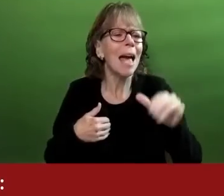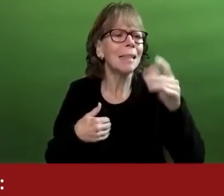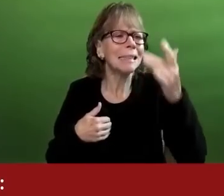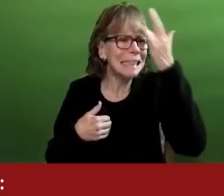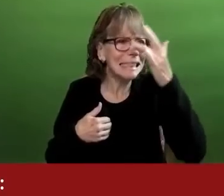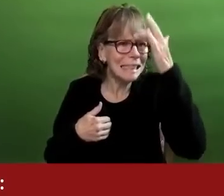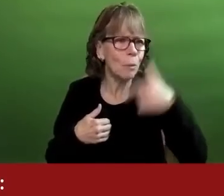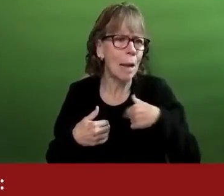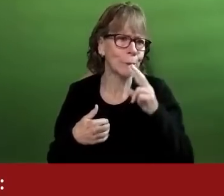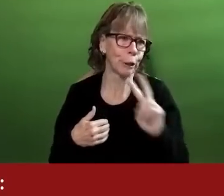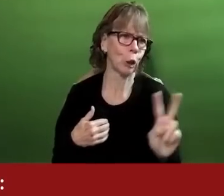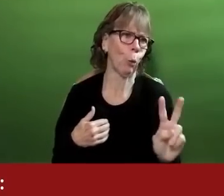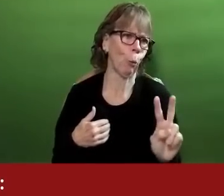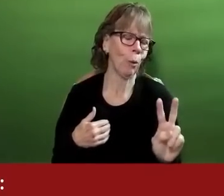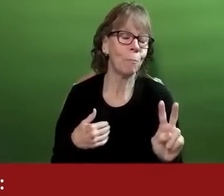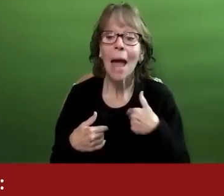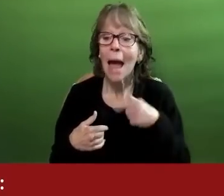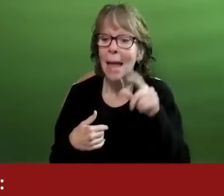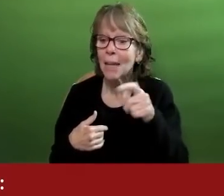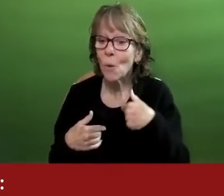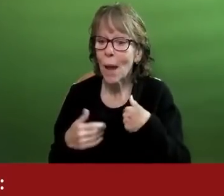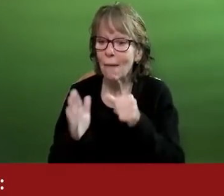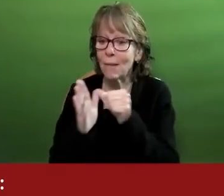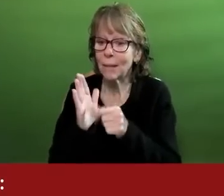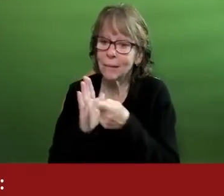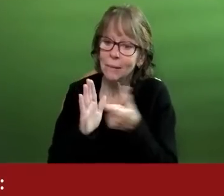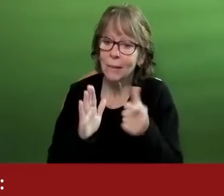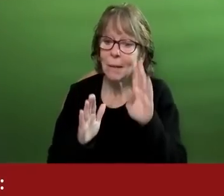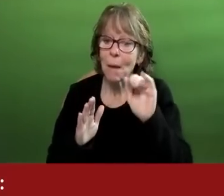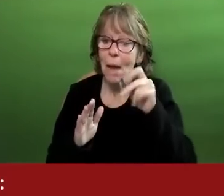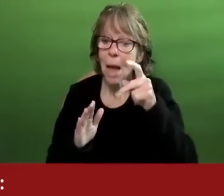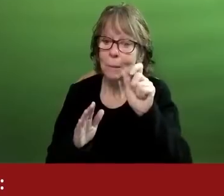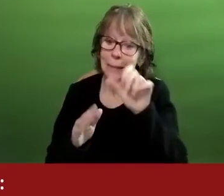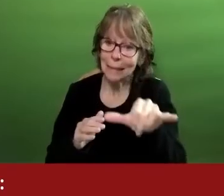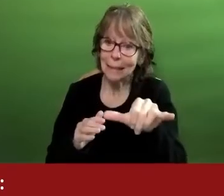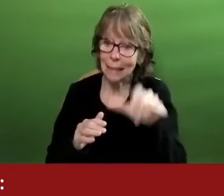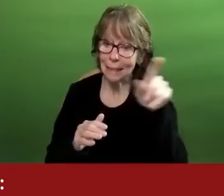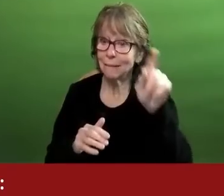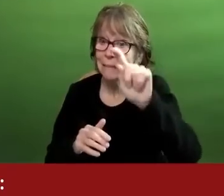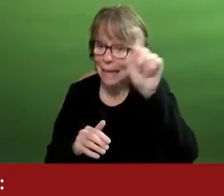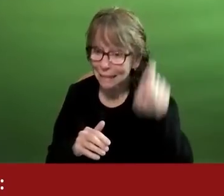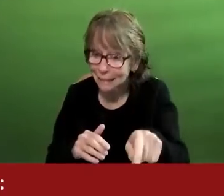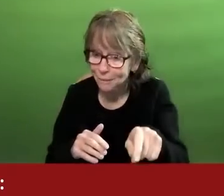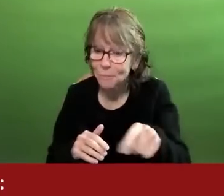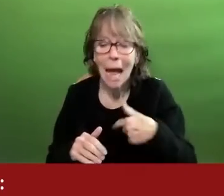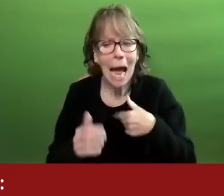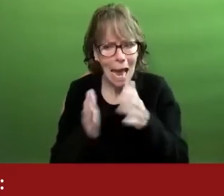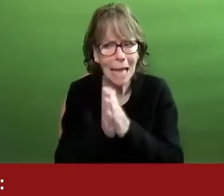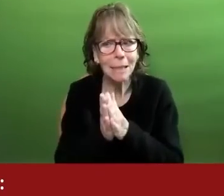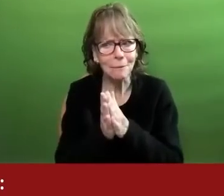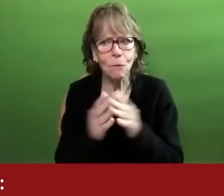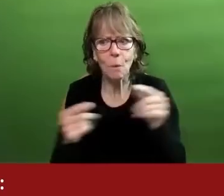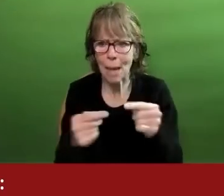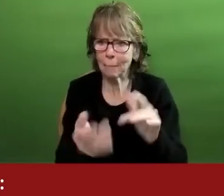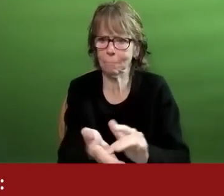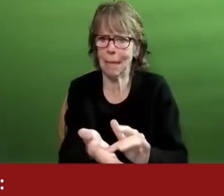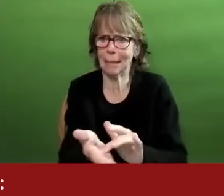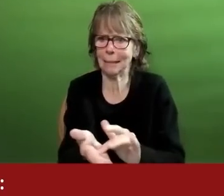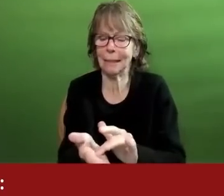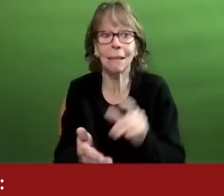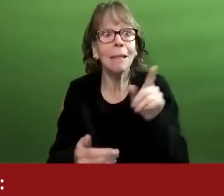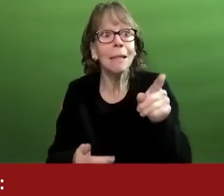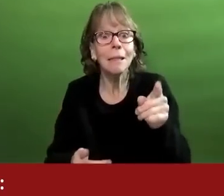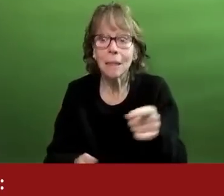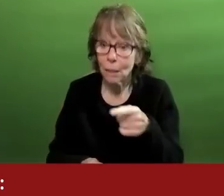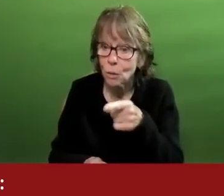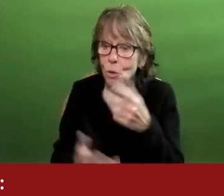a biopsy in Texas and I was not given any pain meds when I asked for them. And I was told, quote, "You